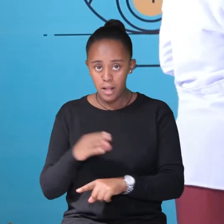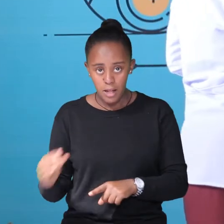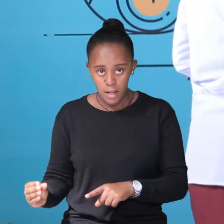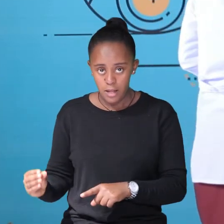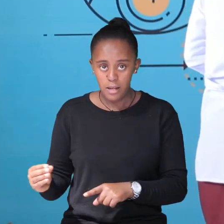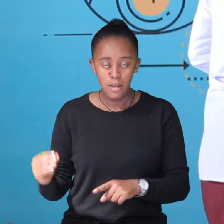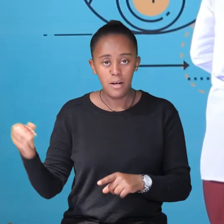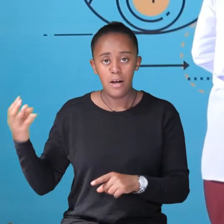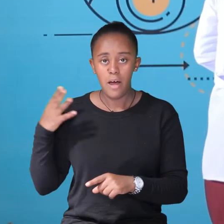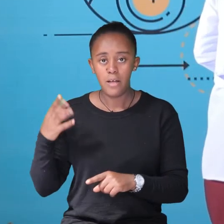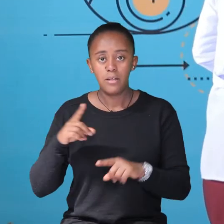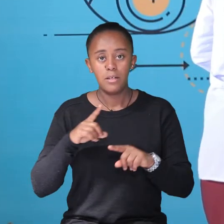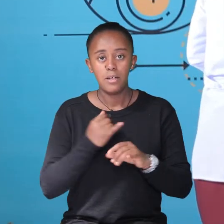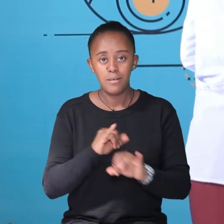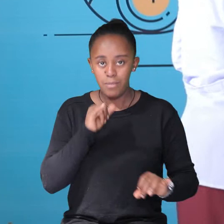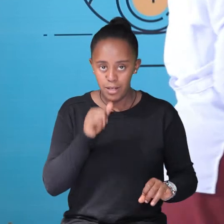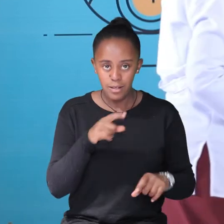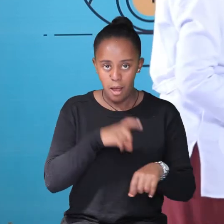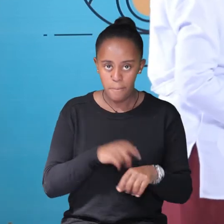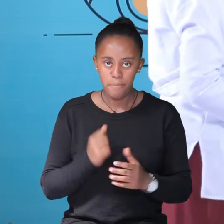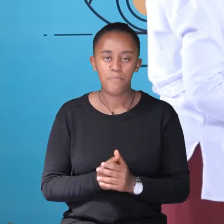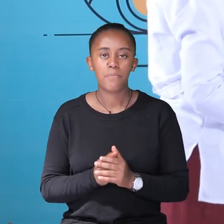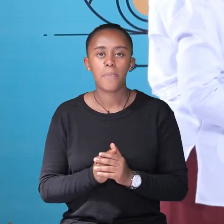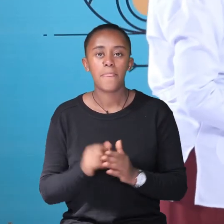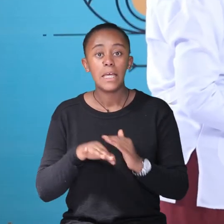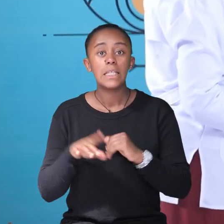independent stage in time.